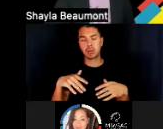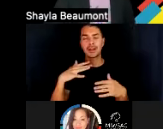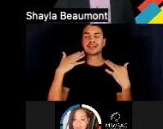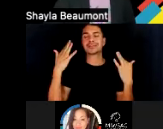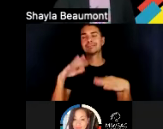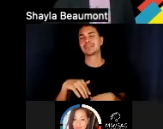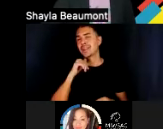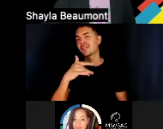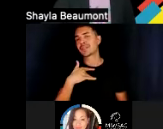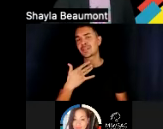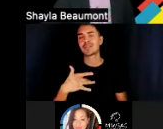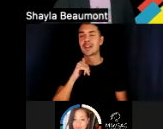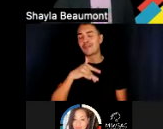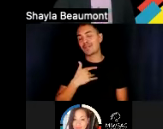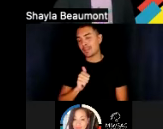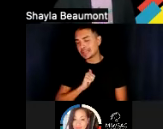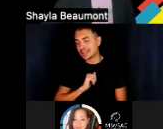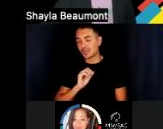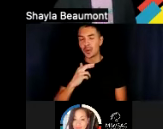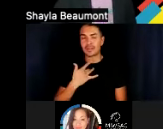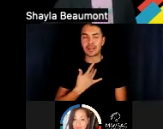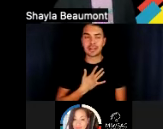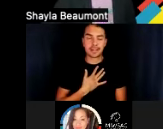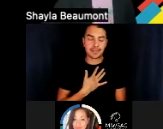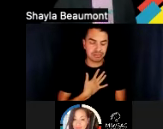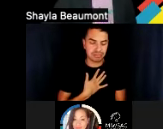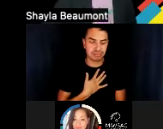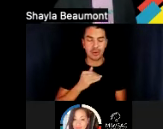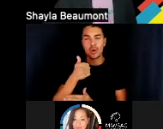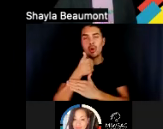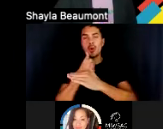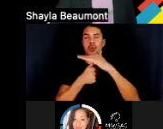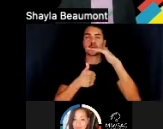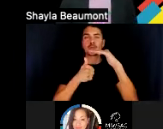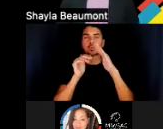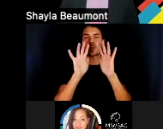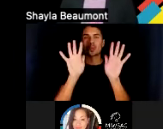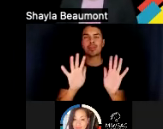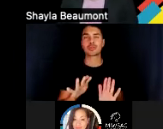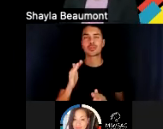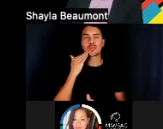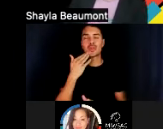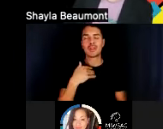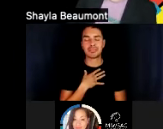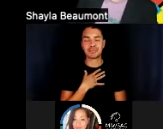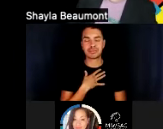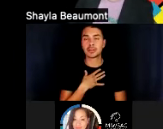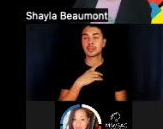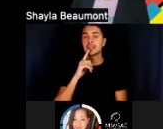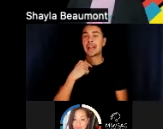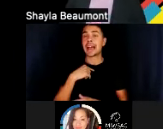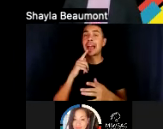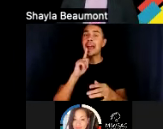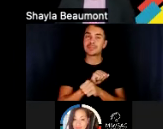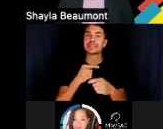not, I'm not feeling myself today, or I'm kind of feeling, a little bit, under the weather, or, I am dealing with a loss. It's